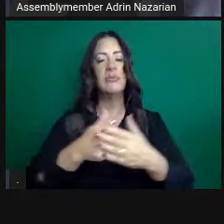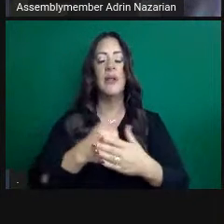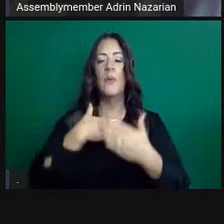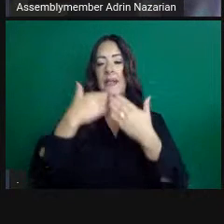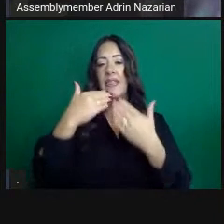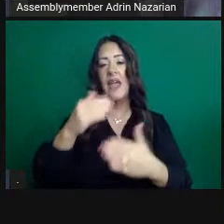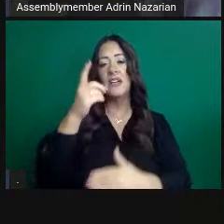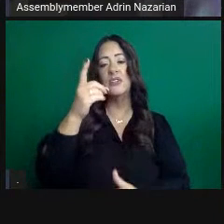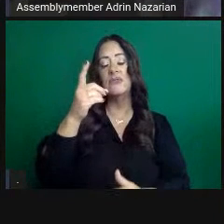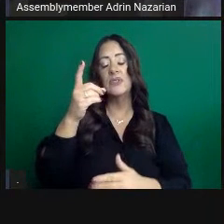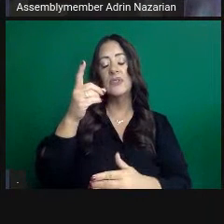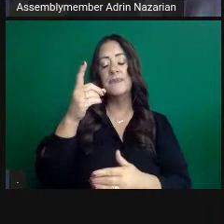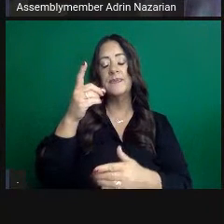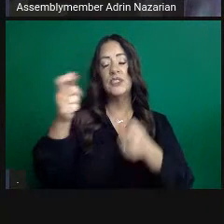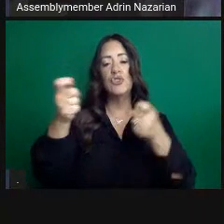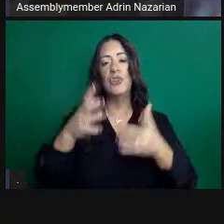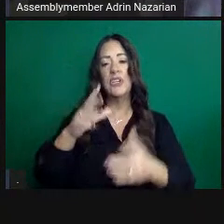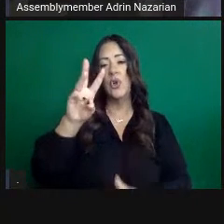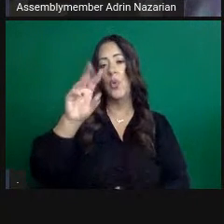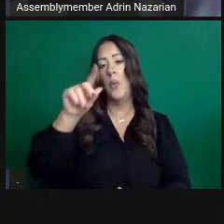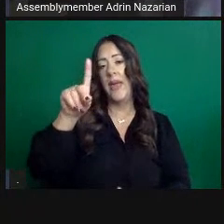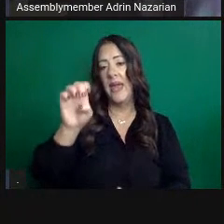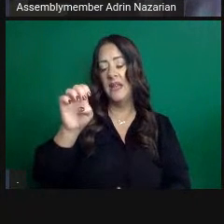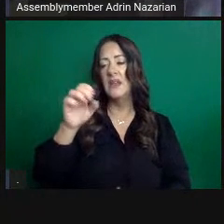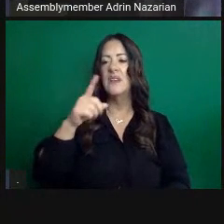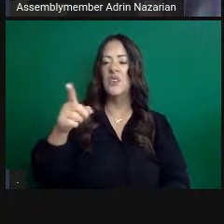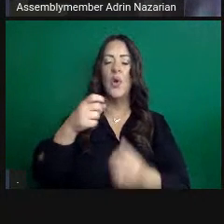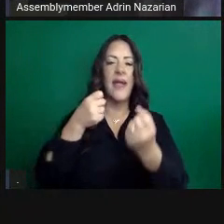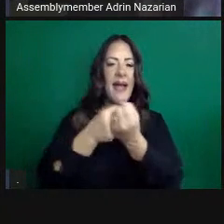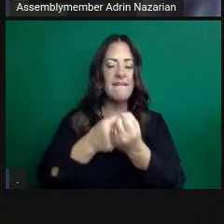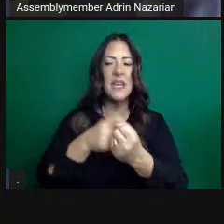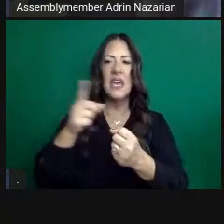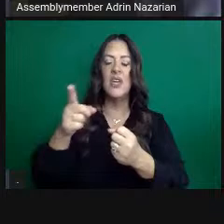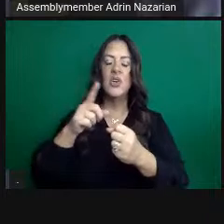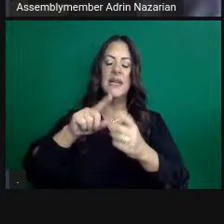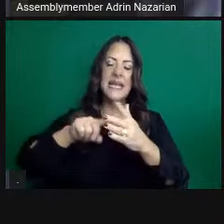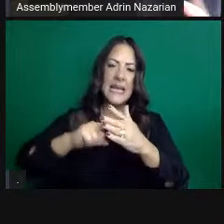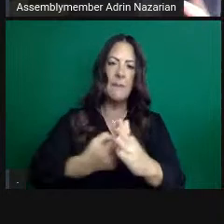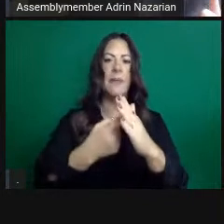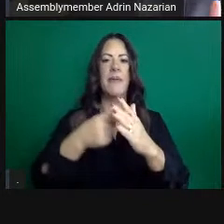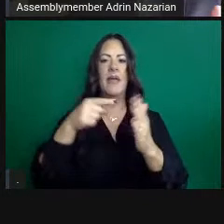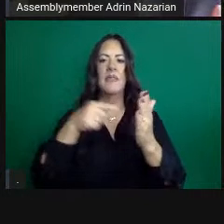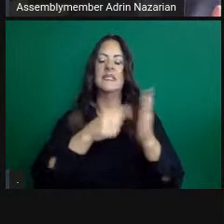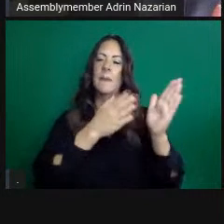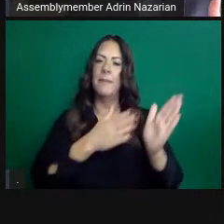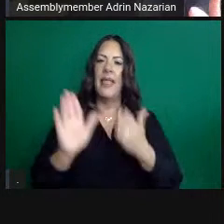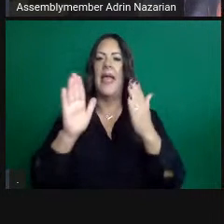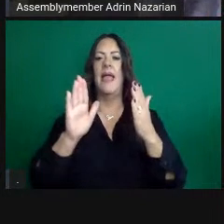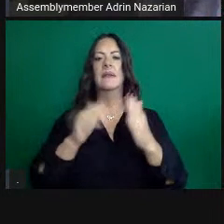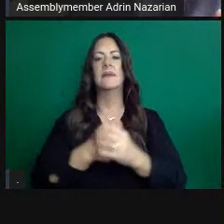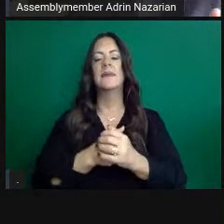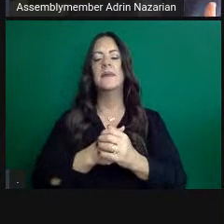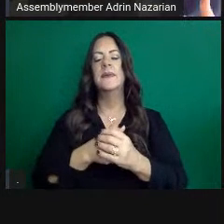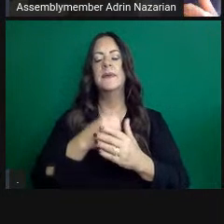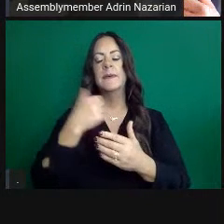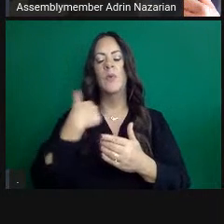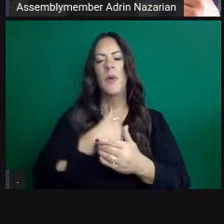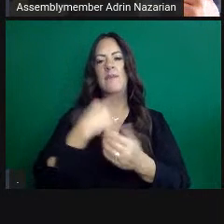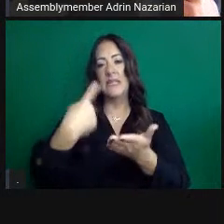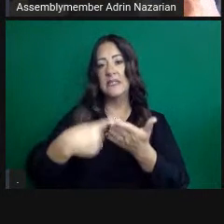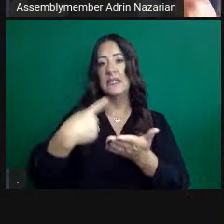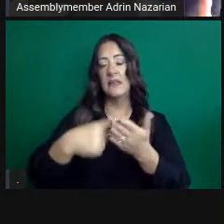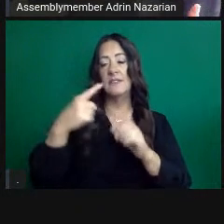for being such a wonderful advocate and implementing this plan. Just to reiterate some of the things that have been discussed. First of